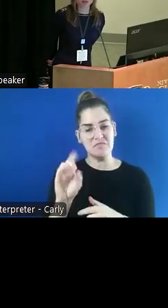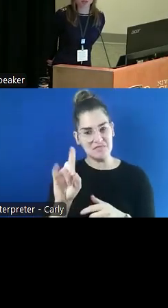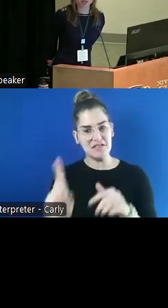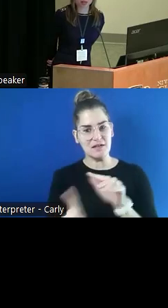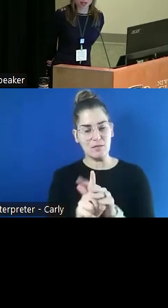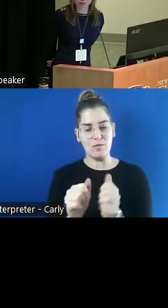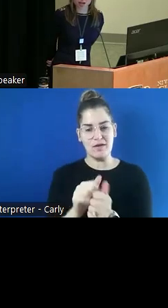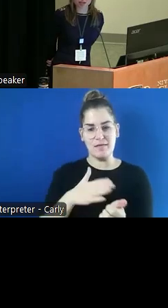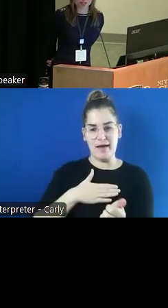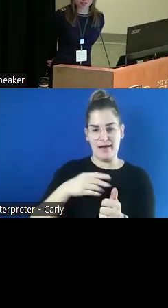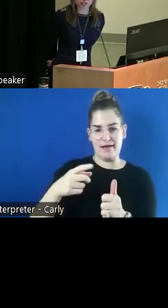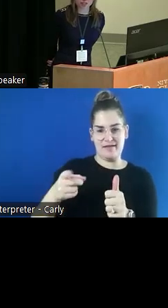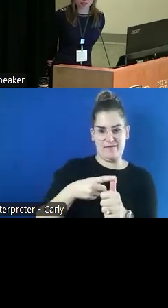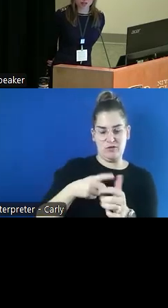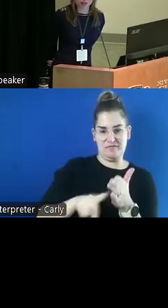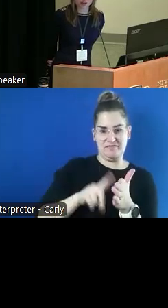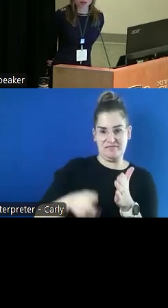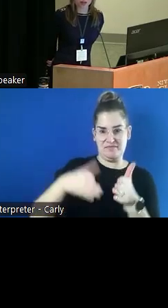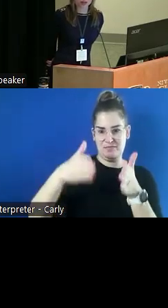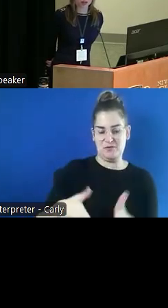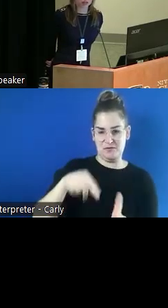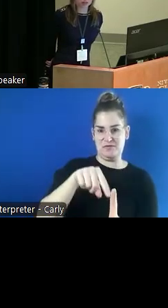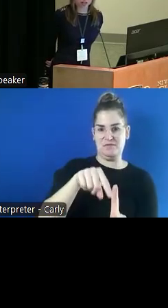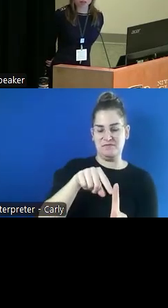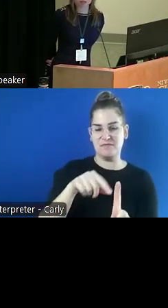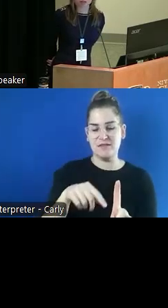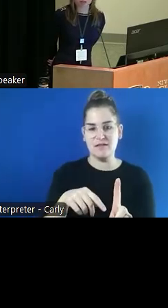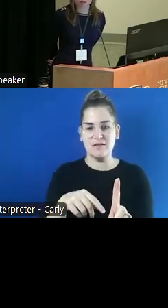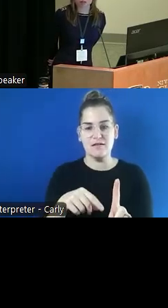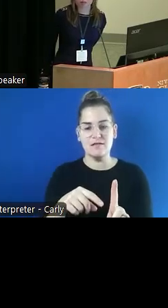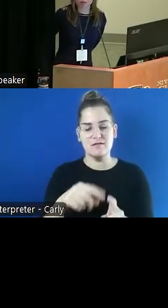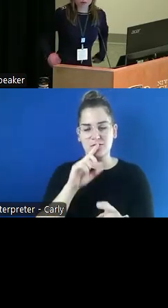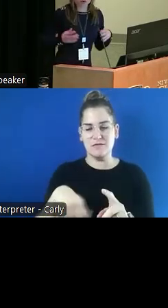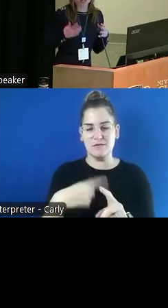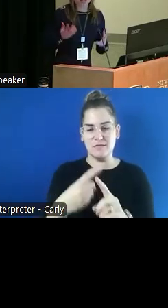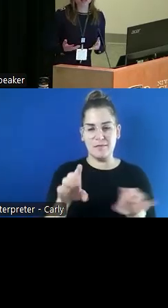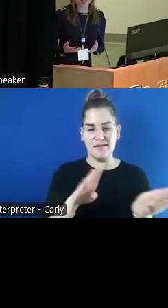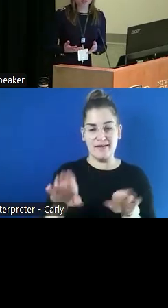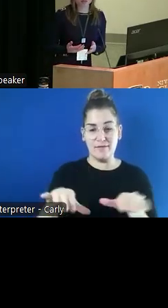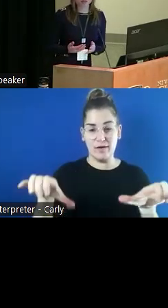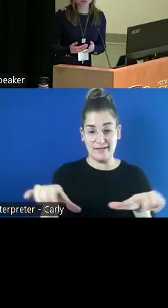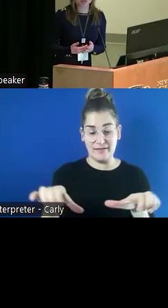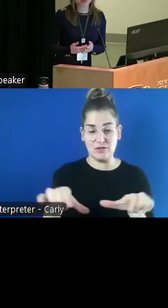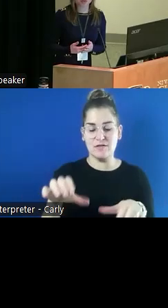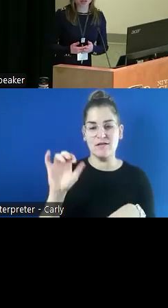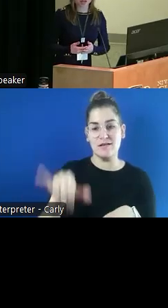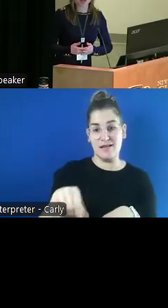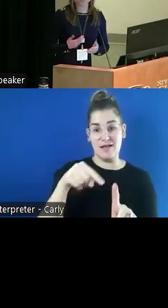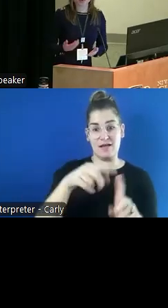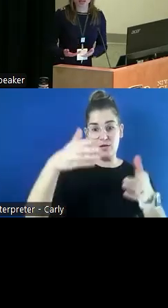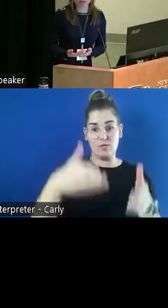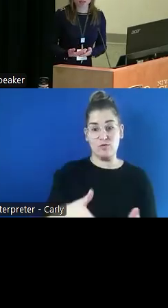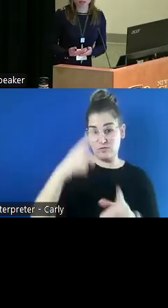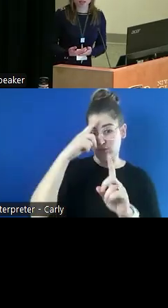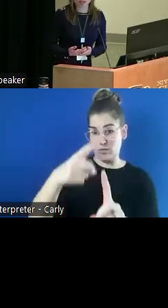we were doing behavioral activation, the subject's goal activity was to